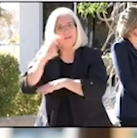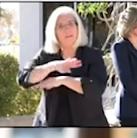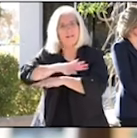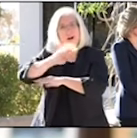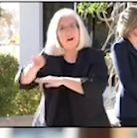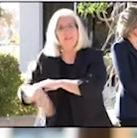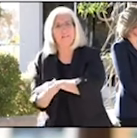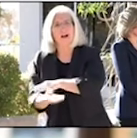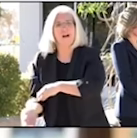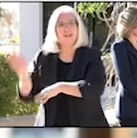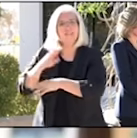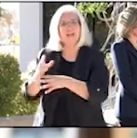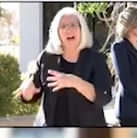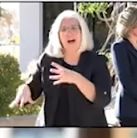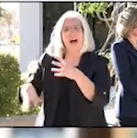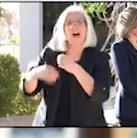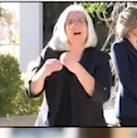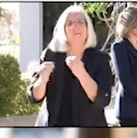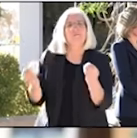patients.